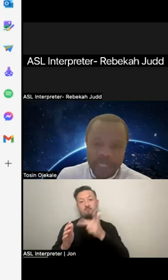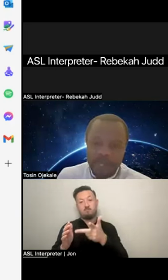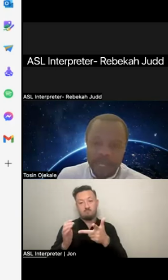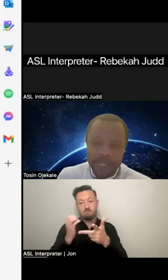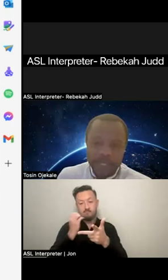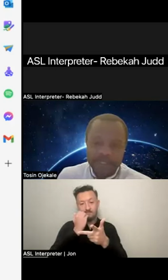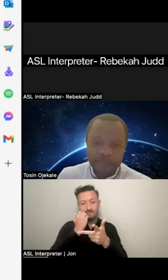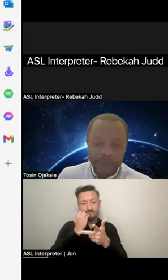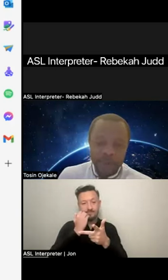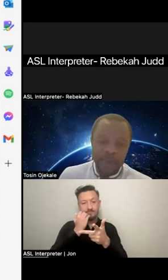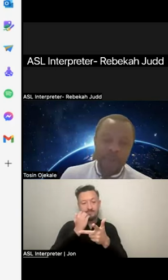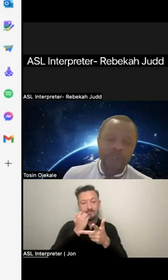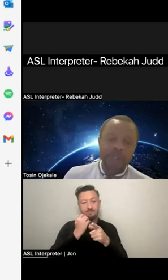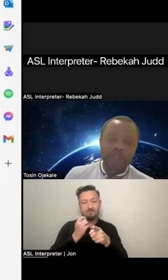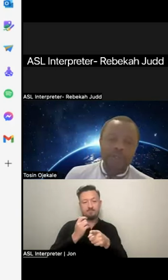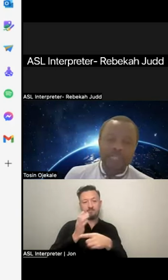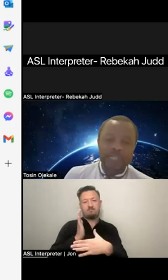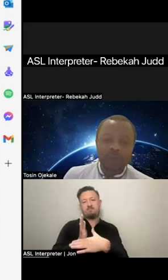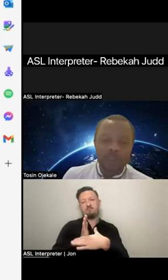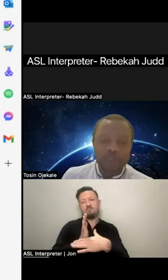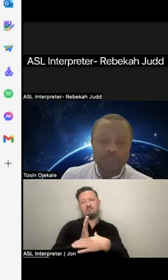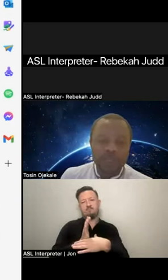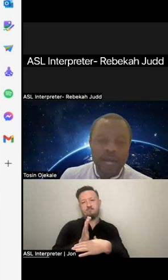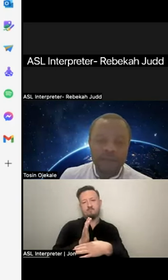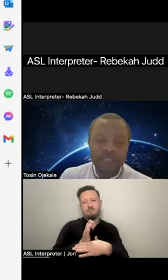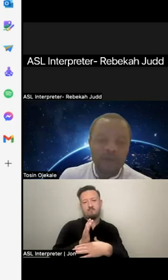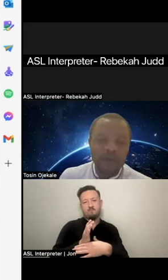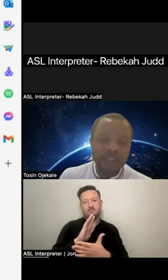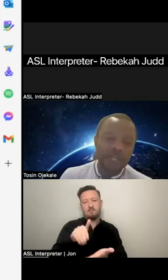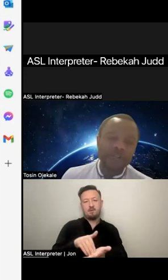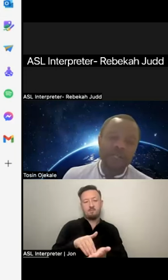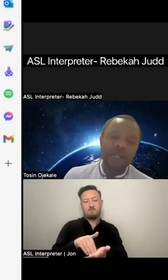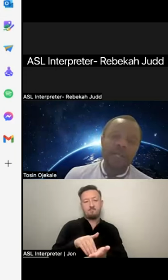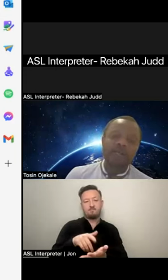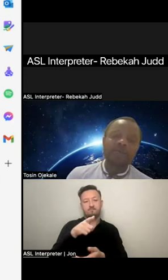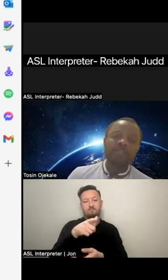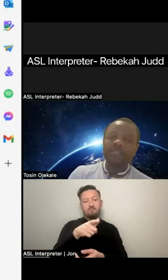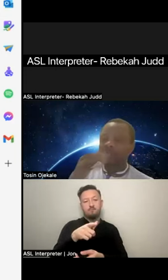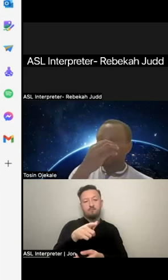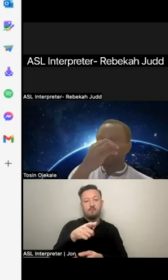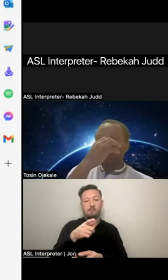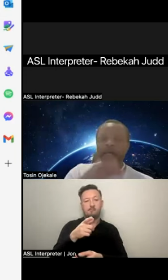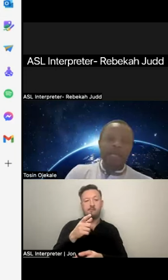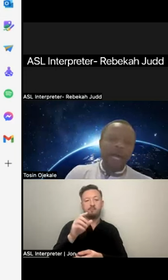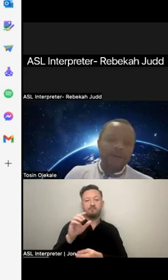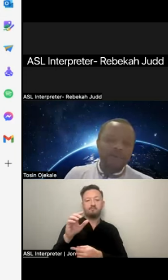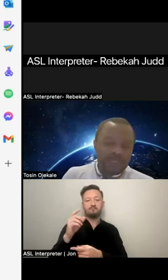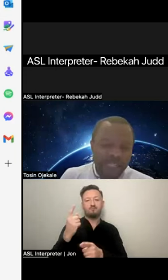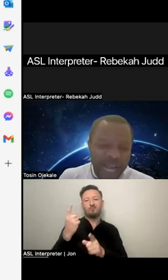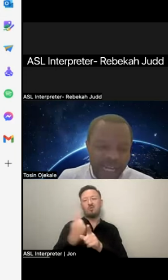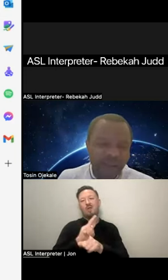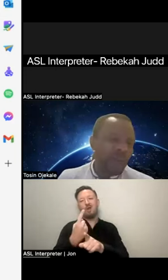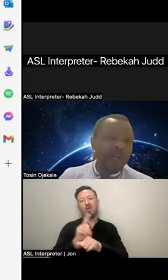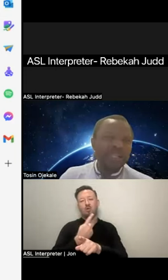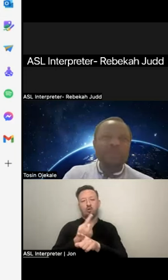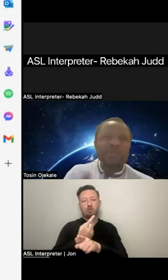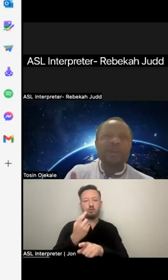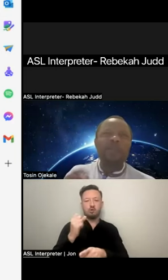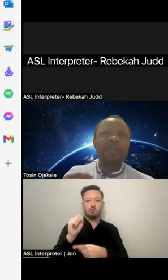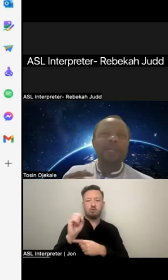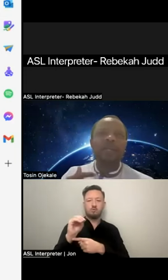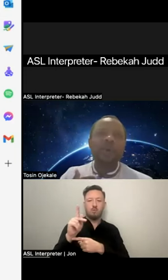something in like the middle, so this is what you would have in conventional smoke detector. Now, the analog one